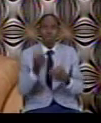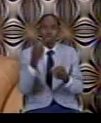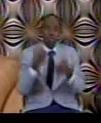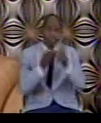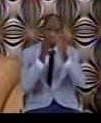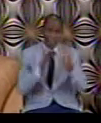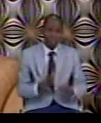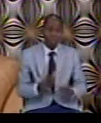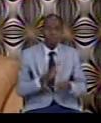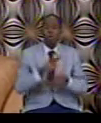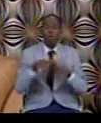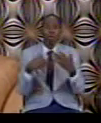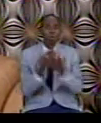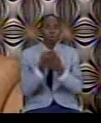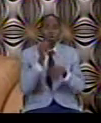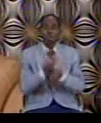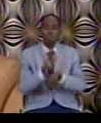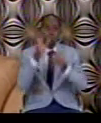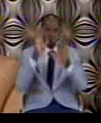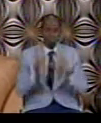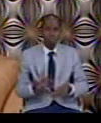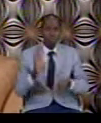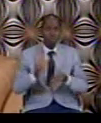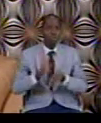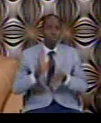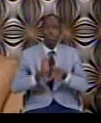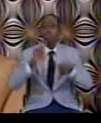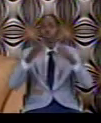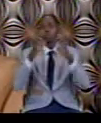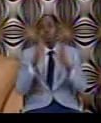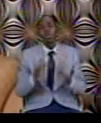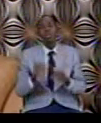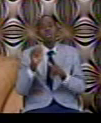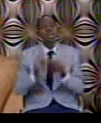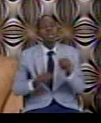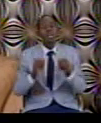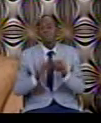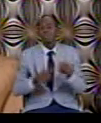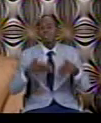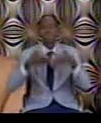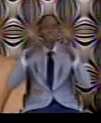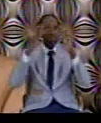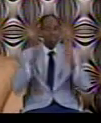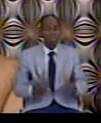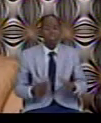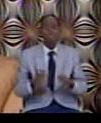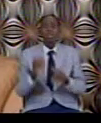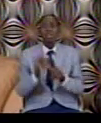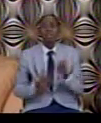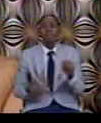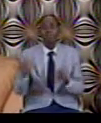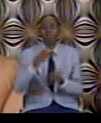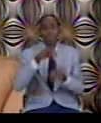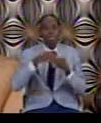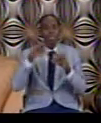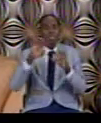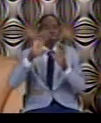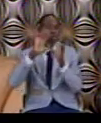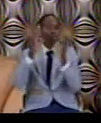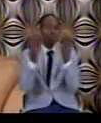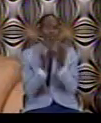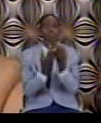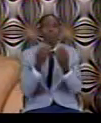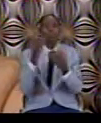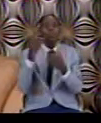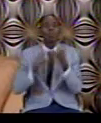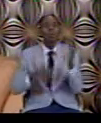church goer. What shall it profit a church goer? He was talking to every neighbor and everyone in the community. What shall it profit anyone